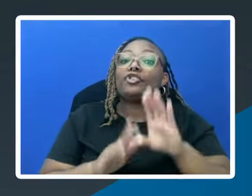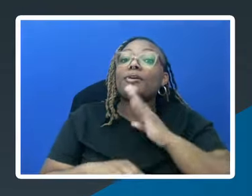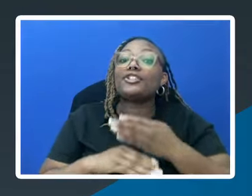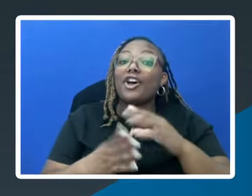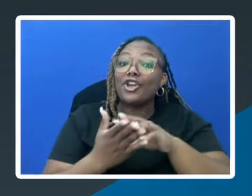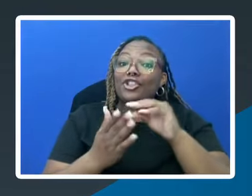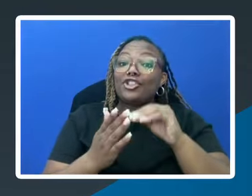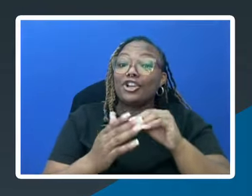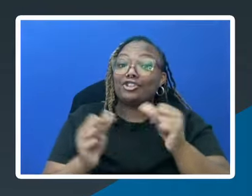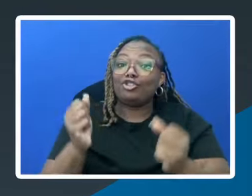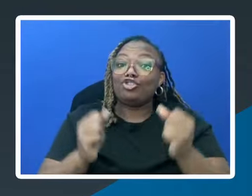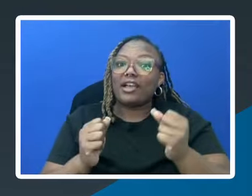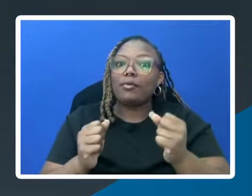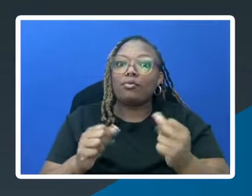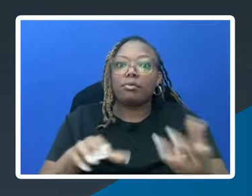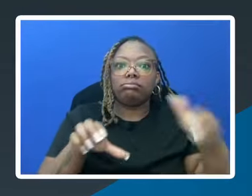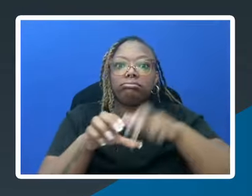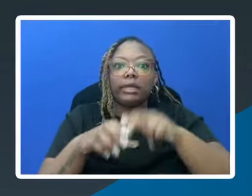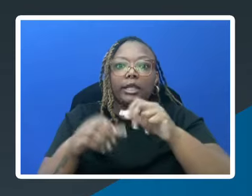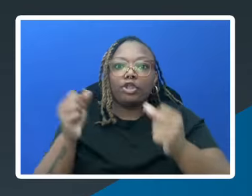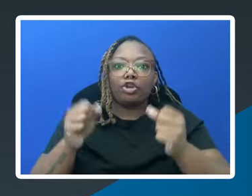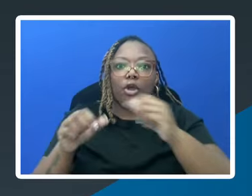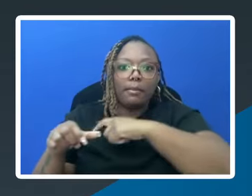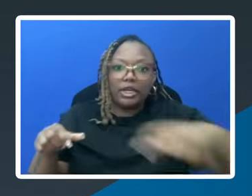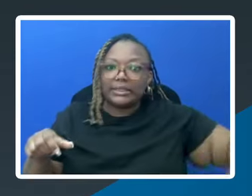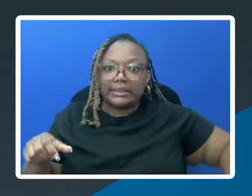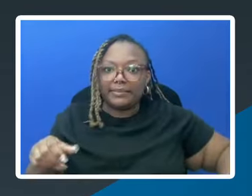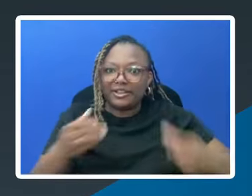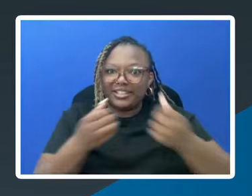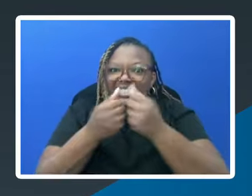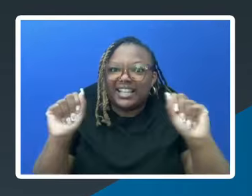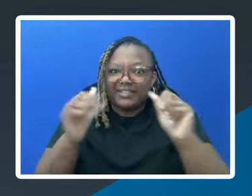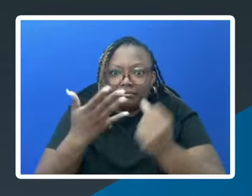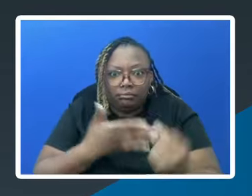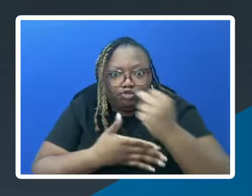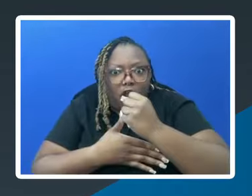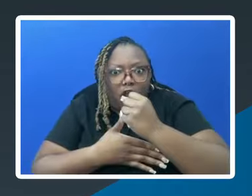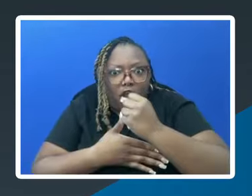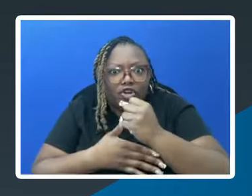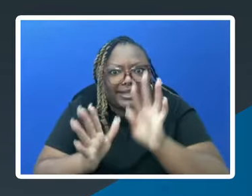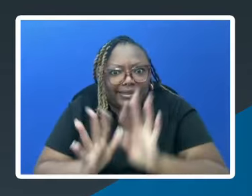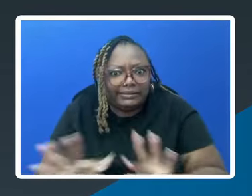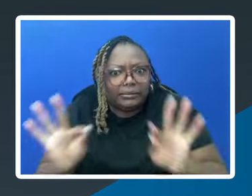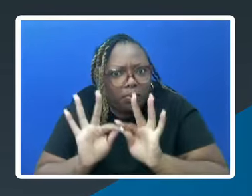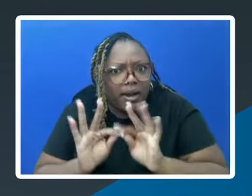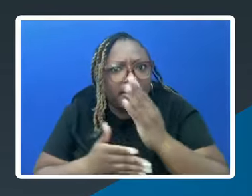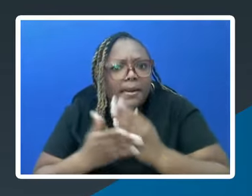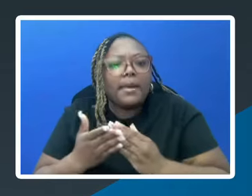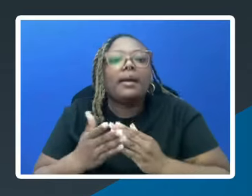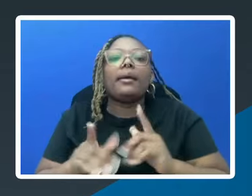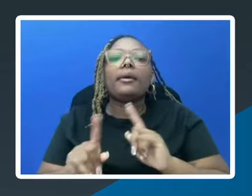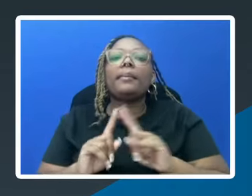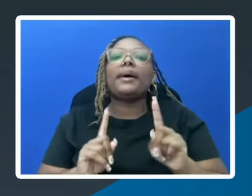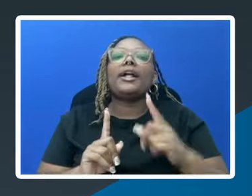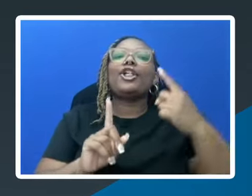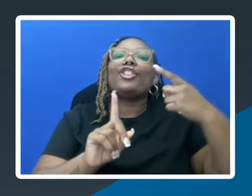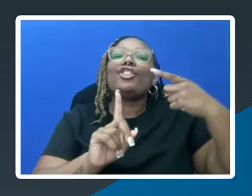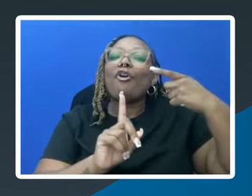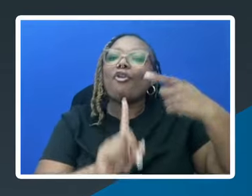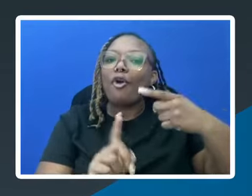seatbelt. We always do. There's no question. Safety is critical. It's an important aspect of it. But the goal of driving a